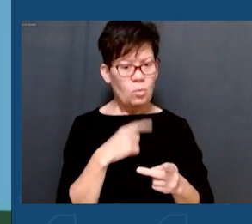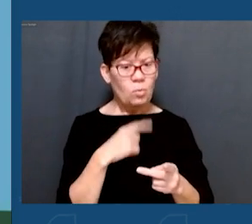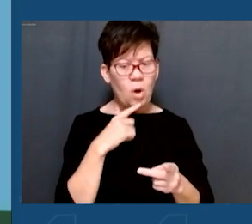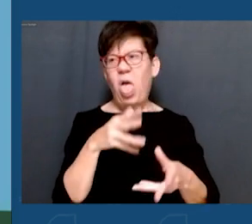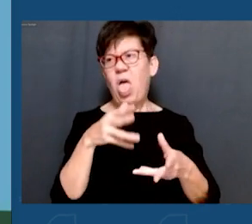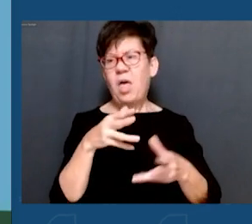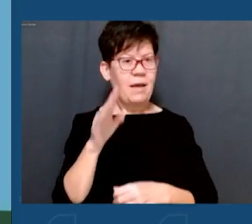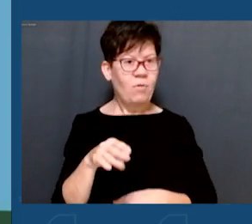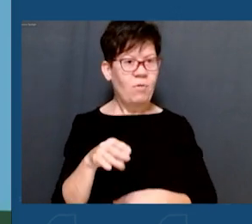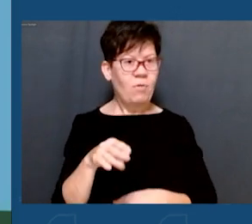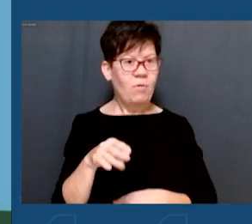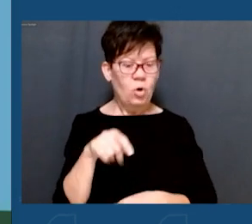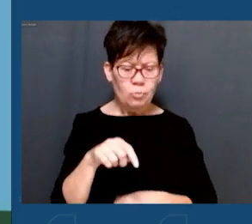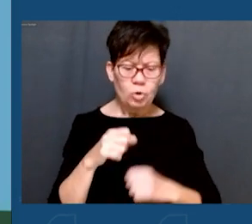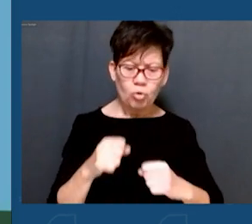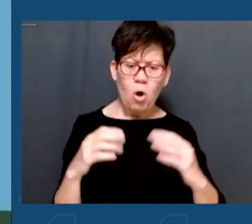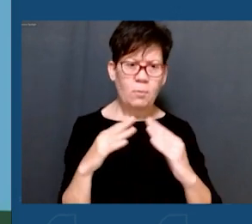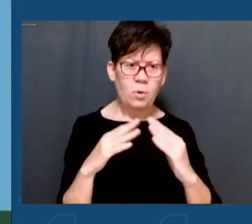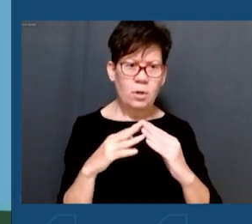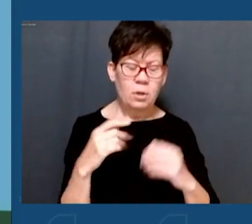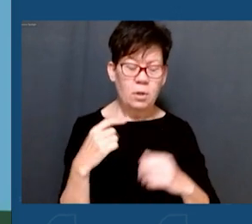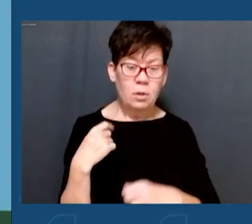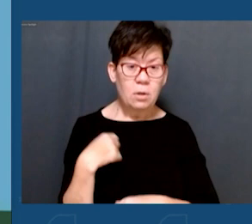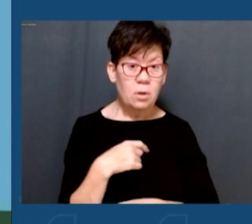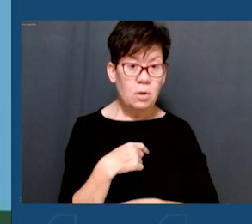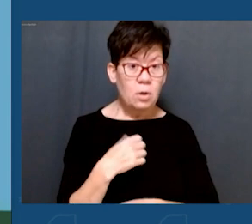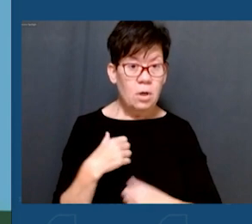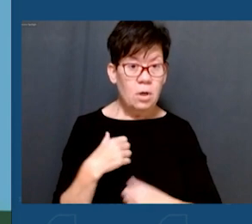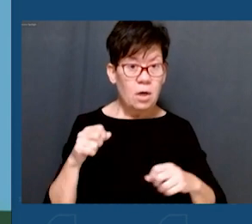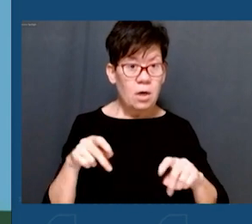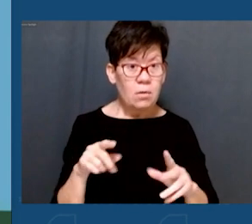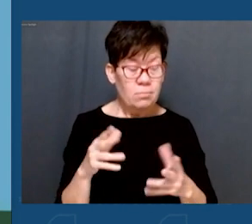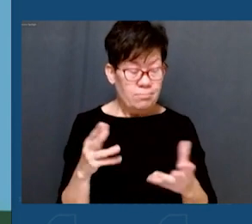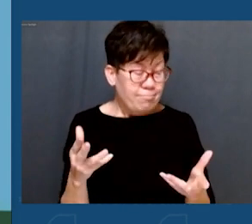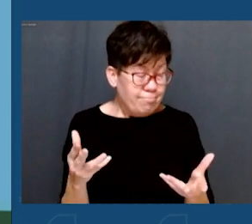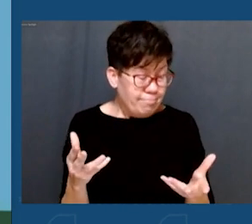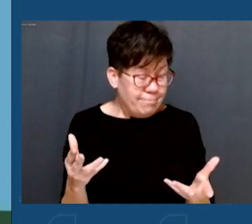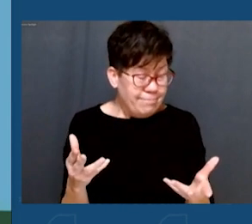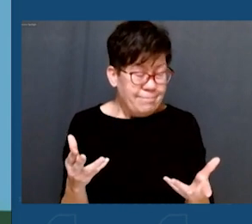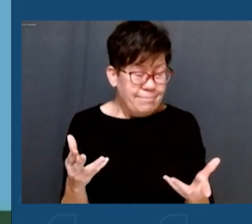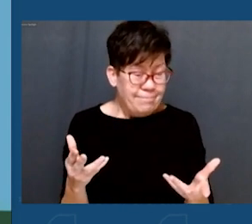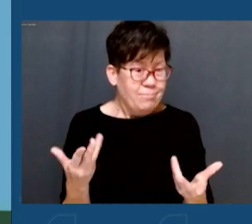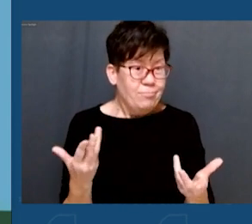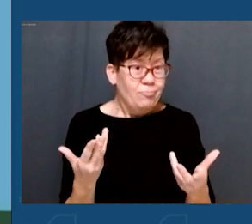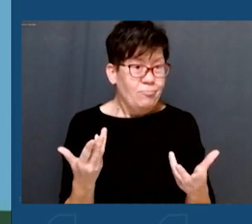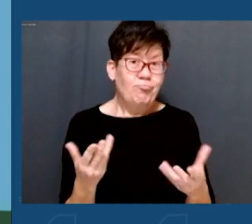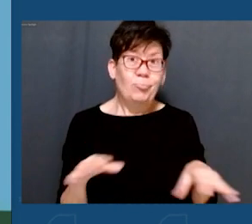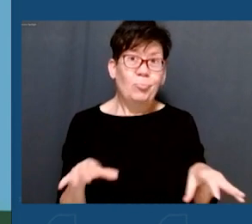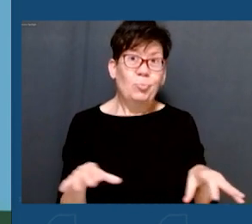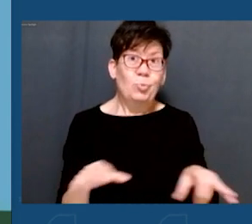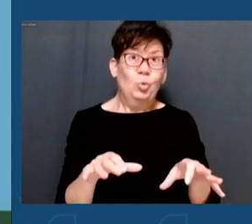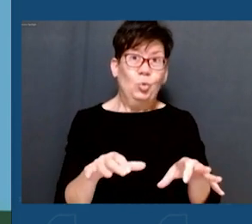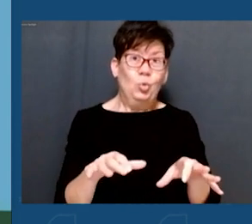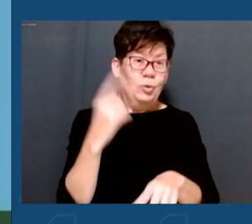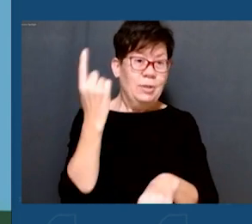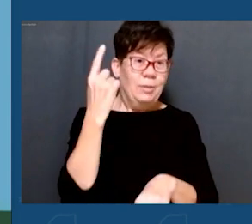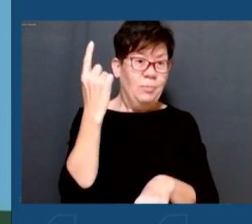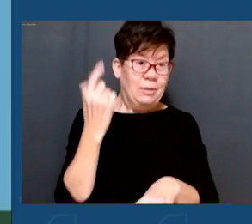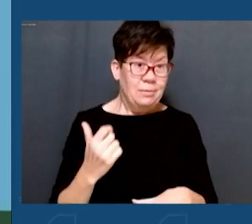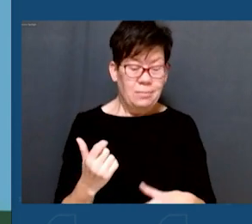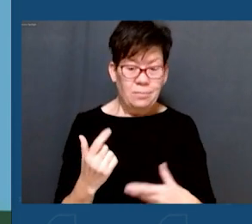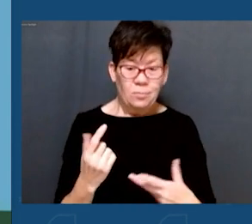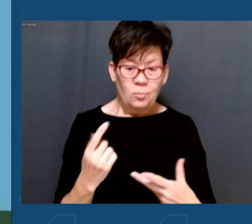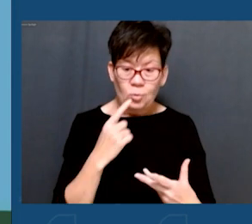strong community. And we have an opportunity to do something to amplify the beauty of this